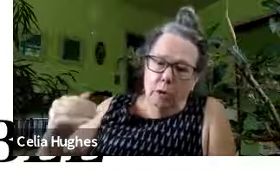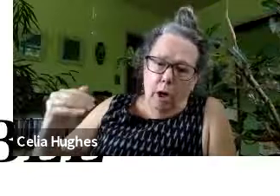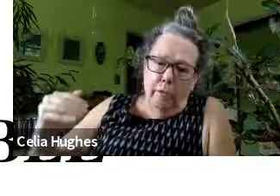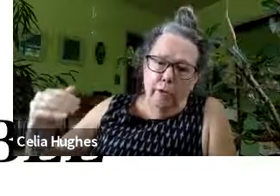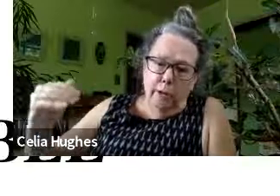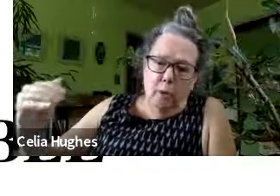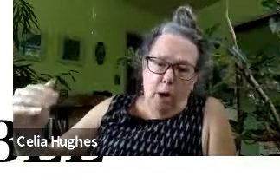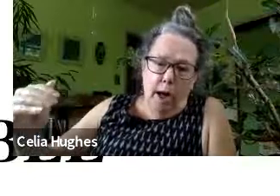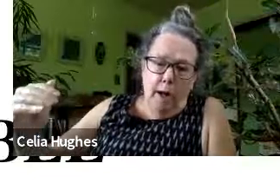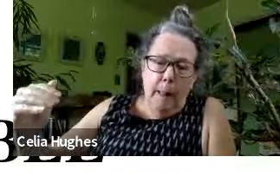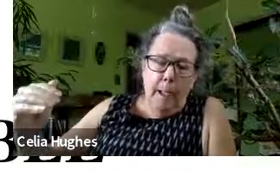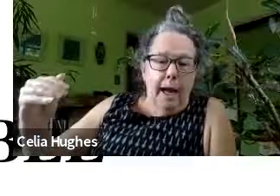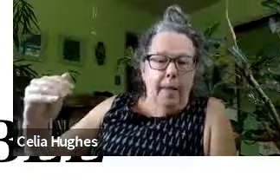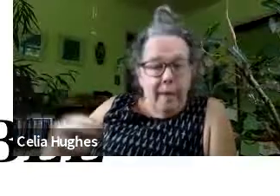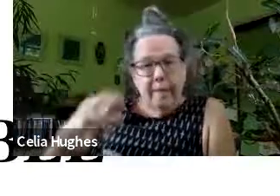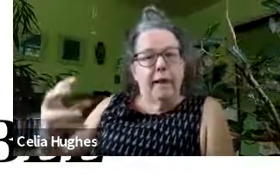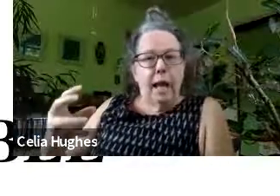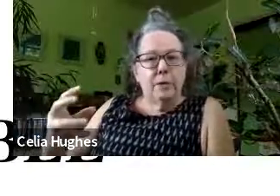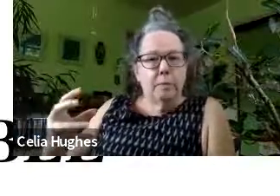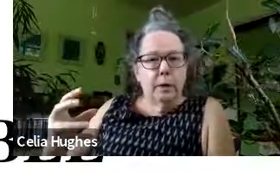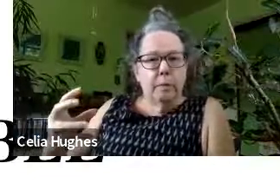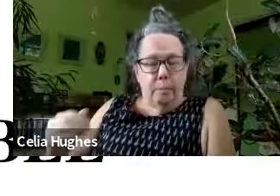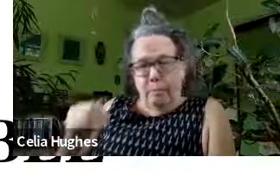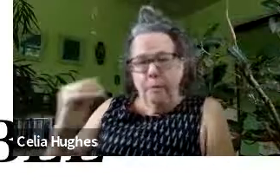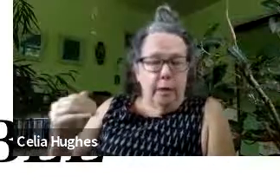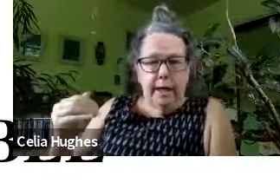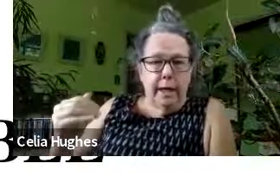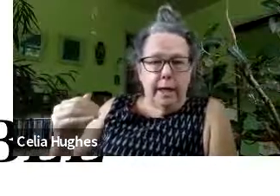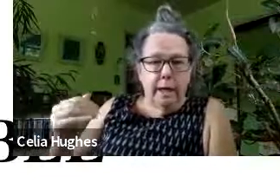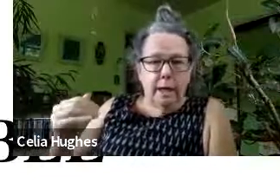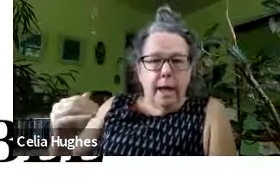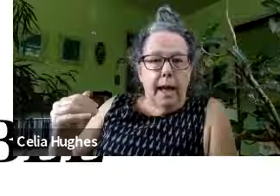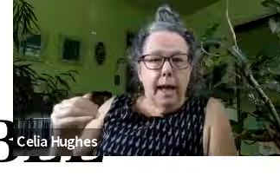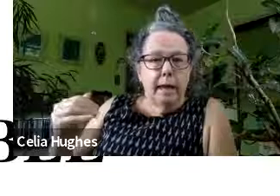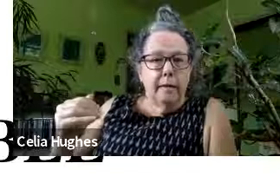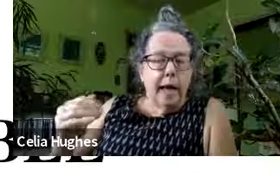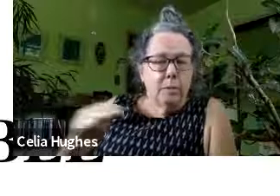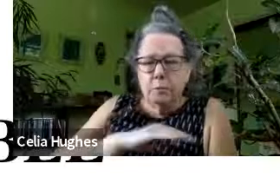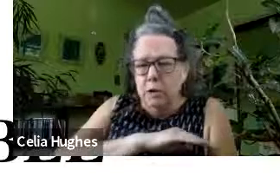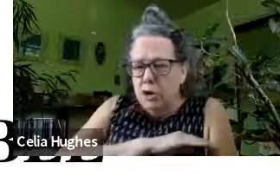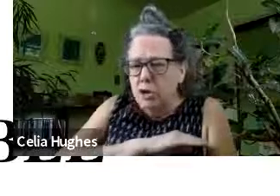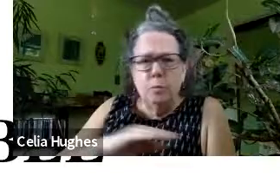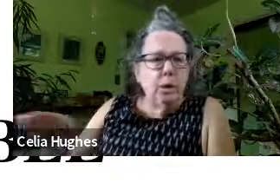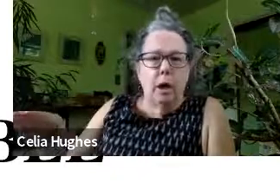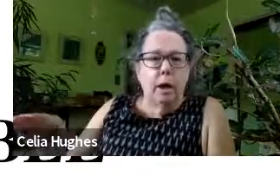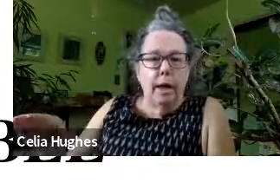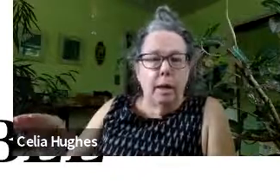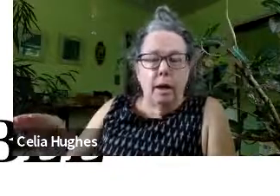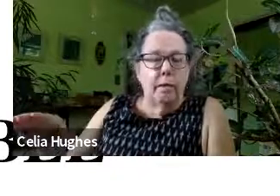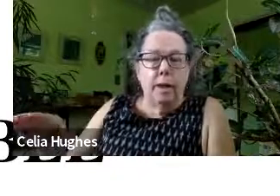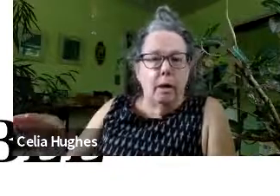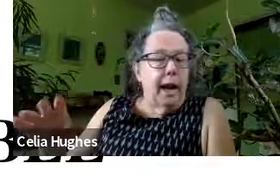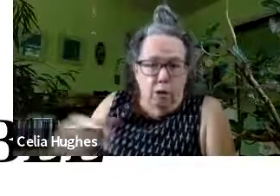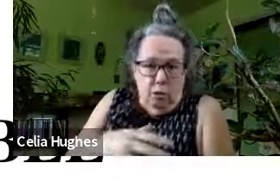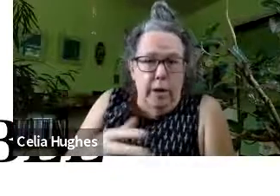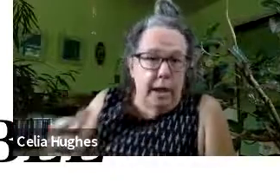go along for a little while, and then the captioning would kick in, and the caption would zoom along at,